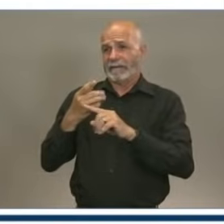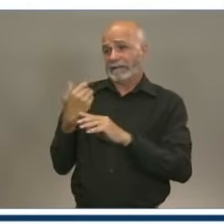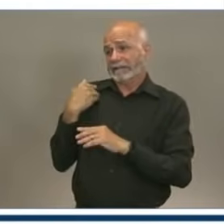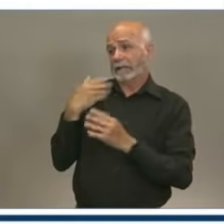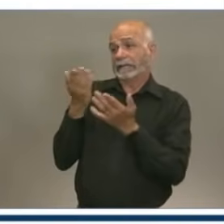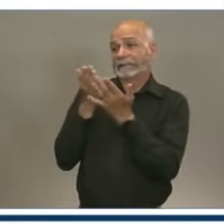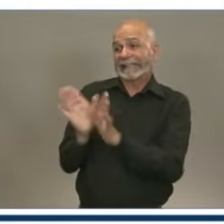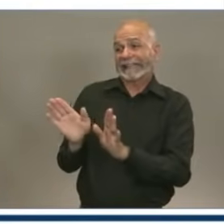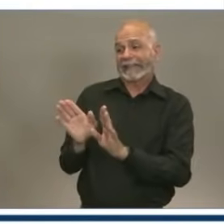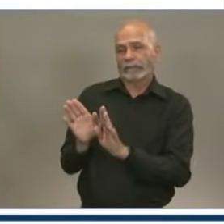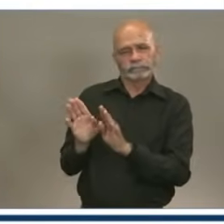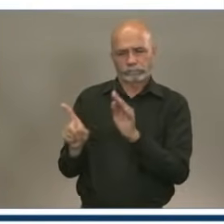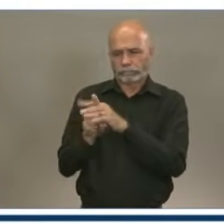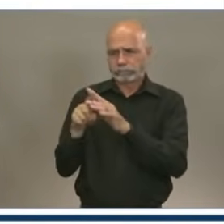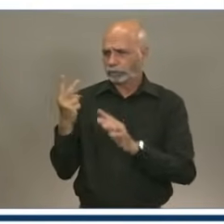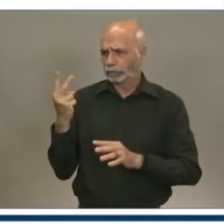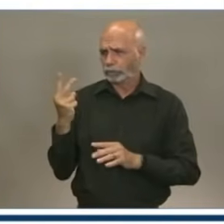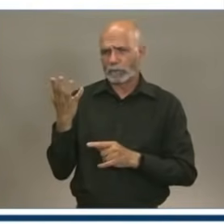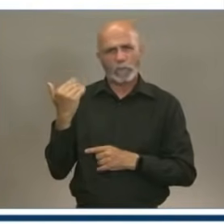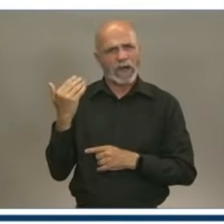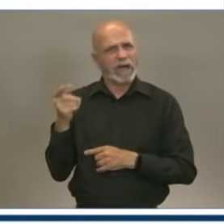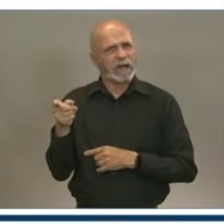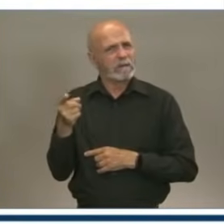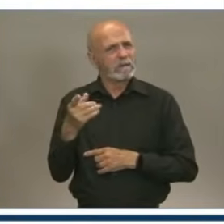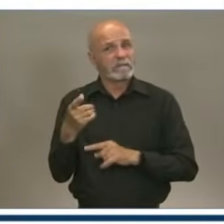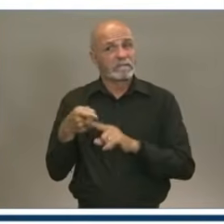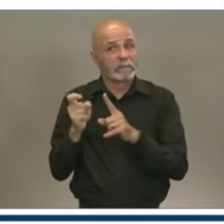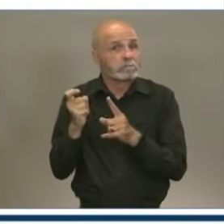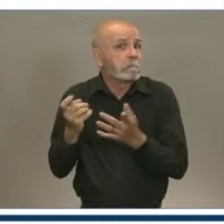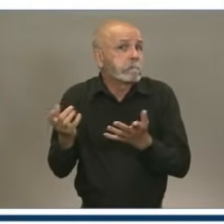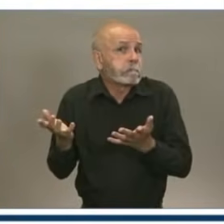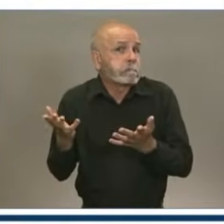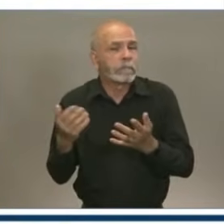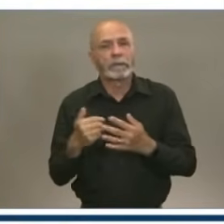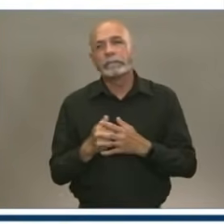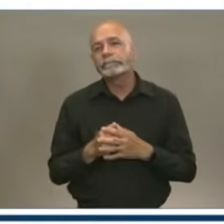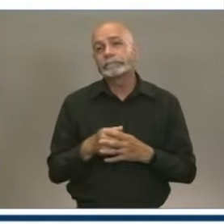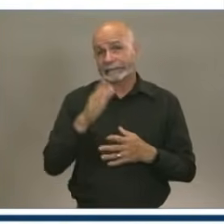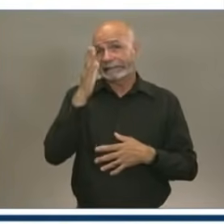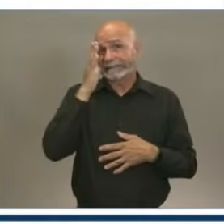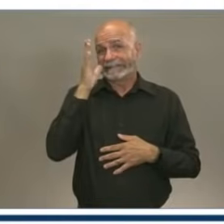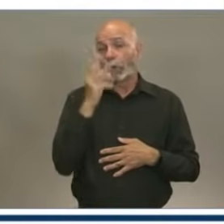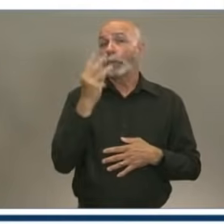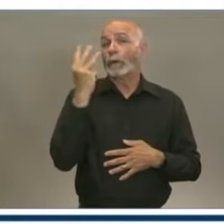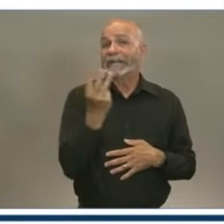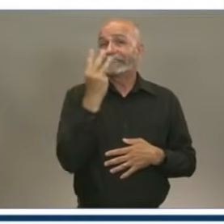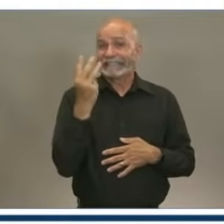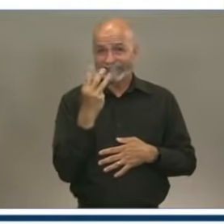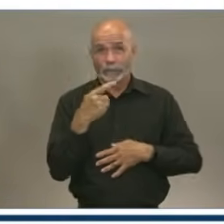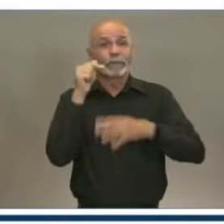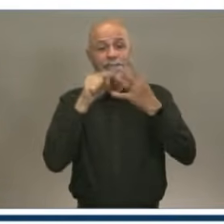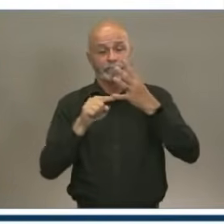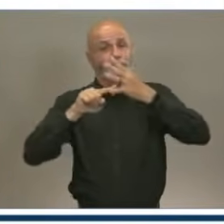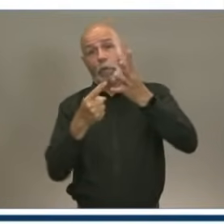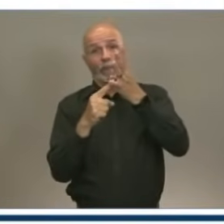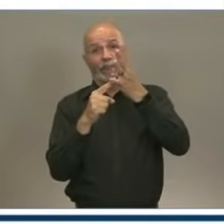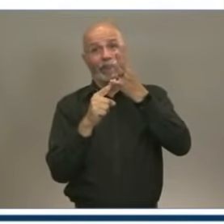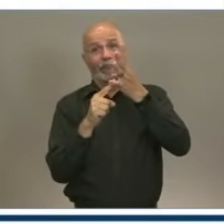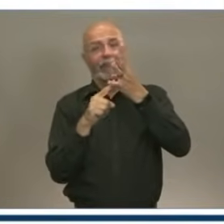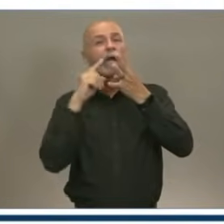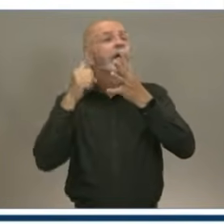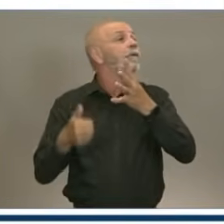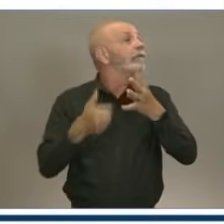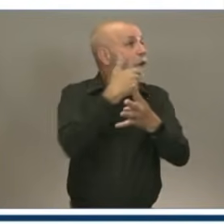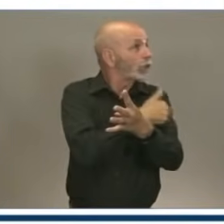we prepare to move into phase 4 on Wednesday. Cases and hospitalizations are low, there's no community spread, and testing is